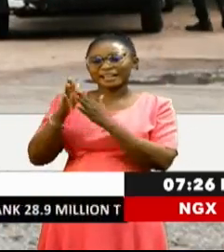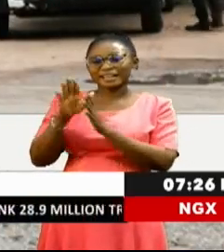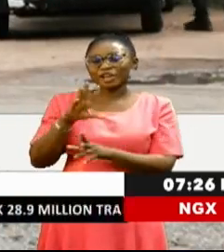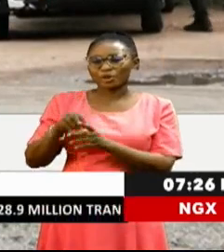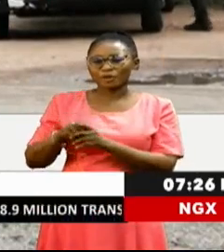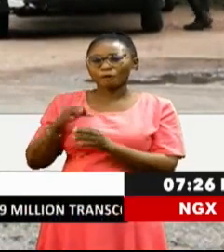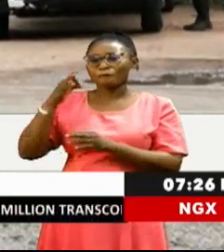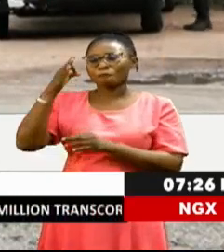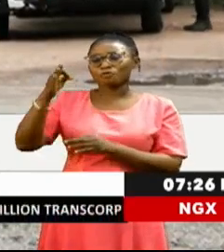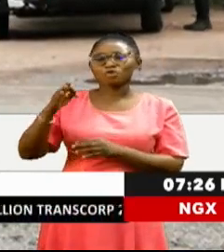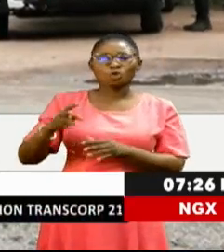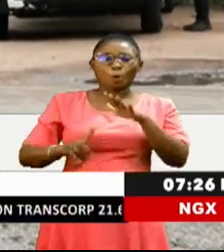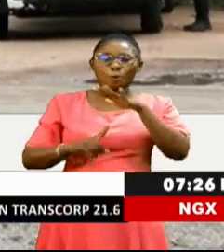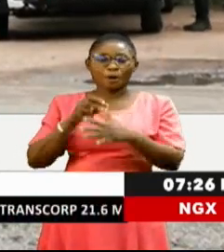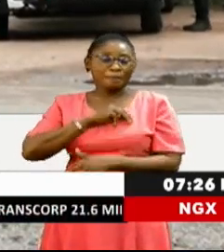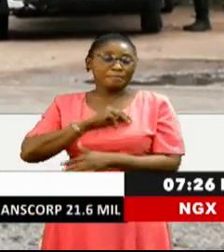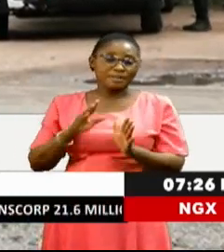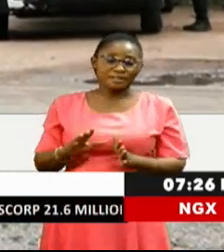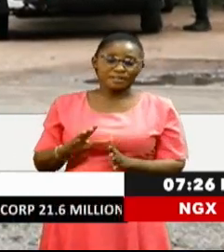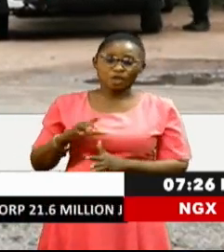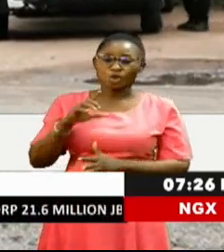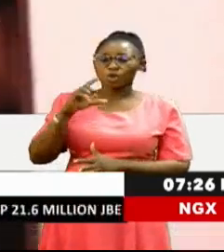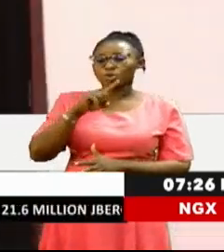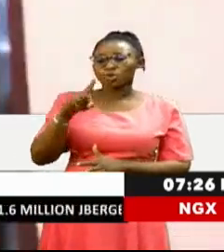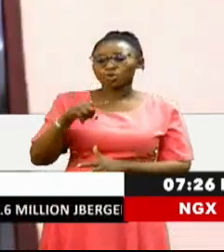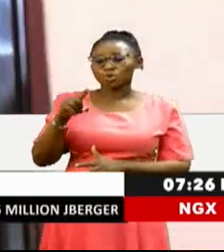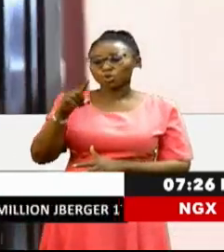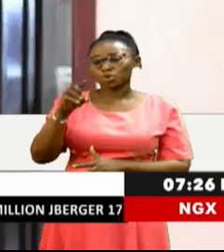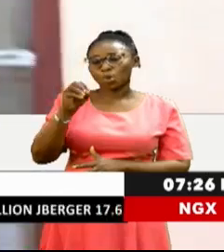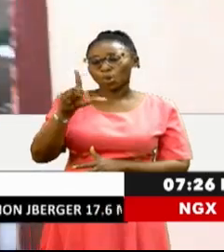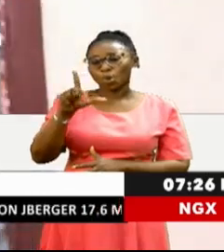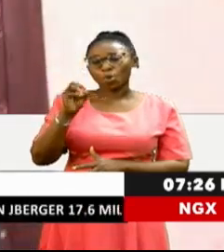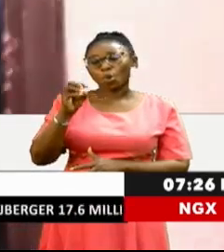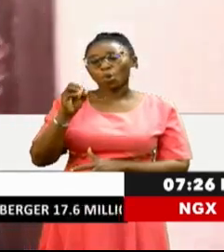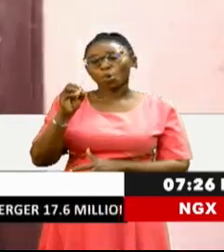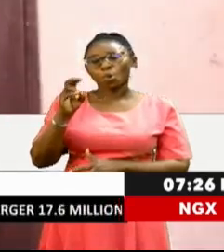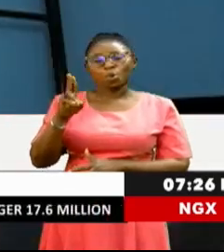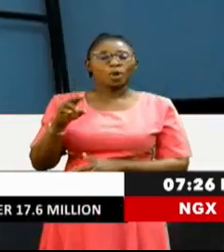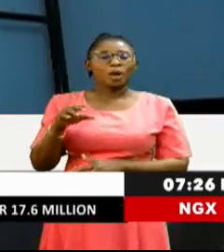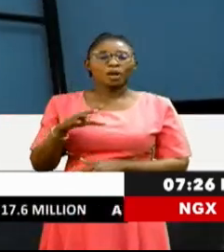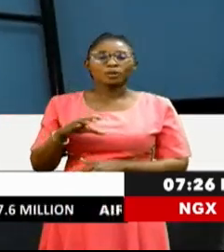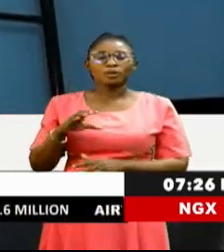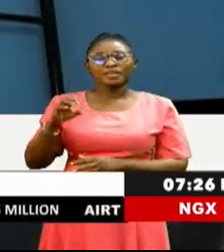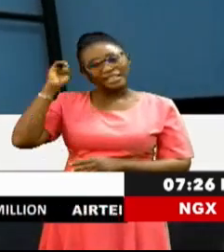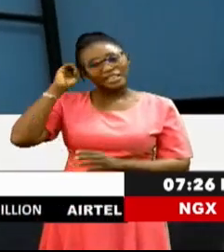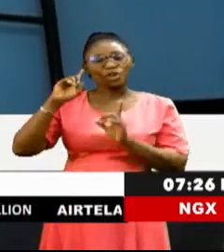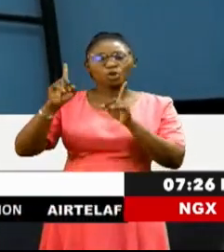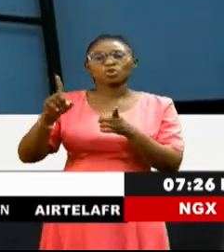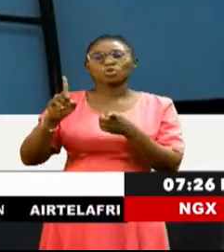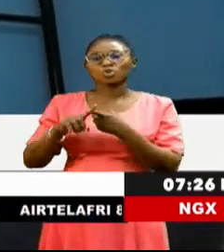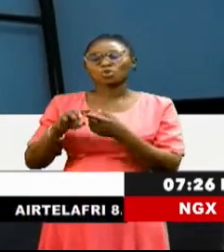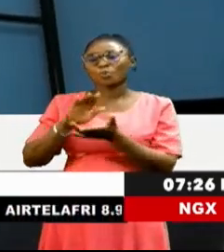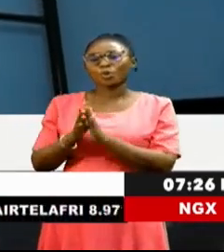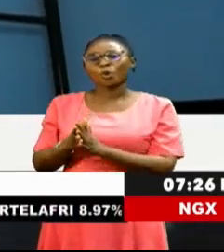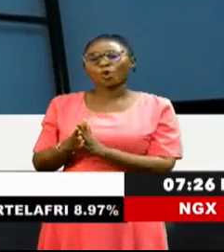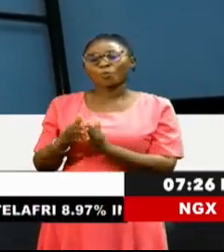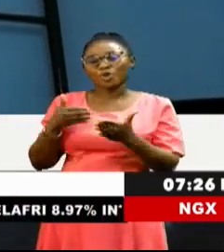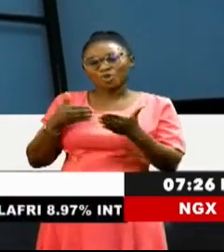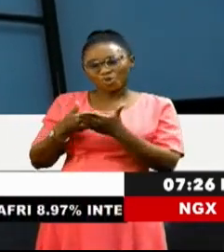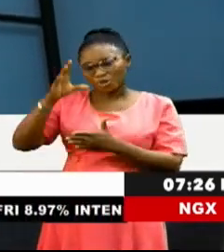minister, Guillaume Soro, and Charles Blé Goud. Charles went on to become the right-hand man